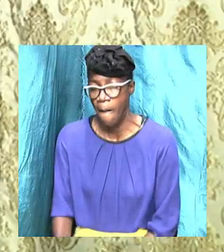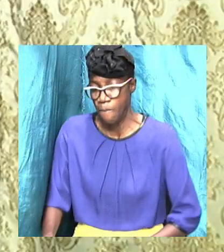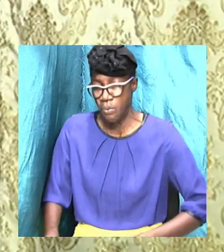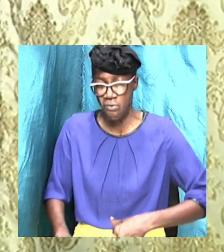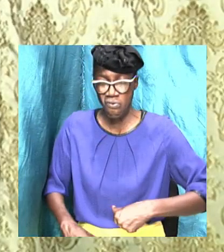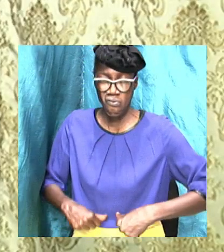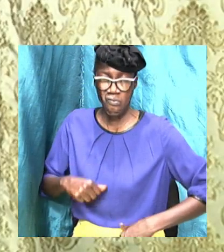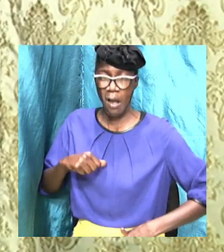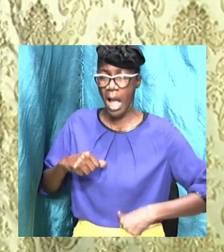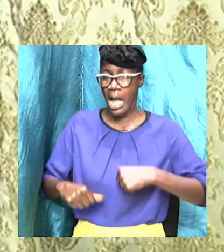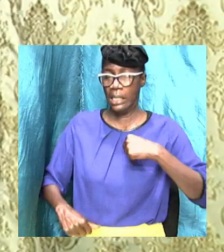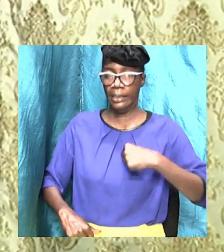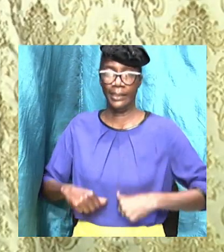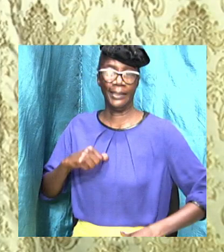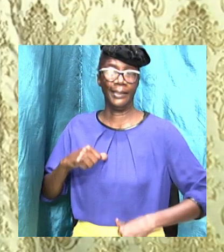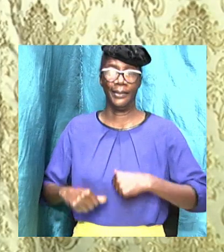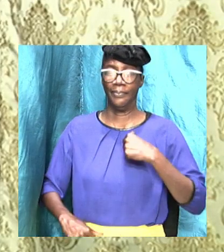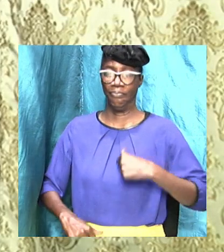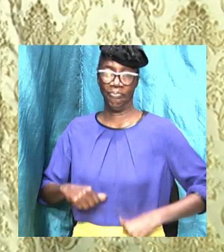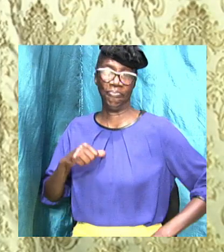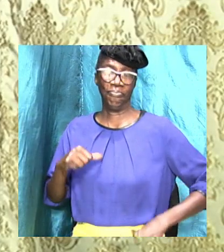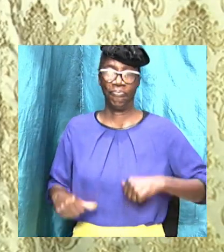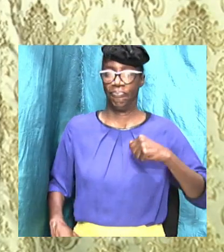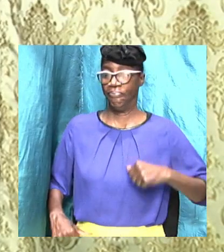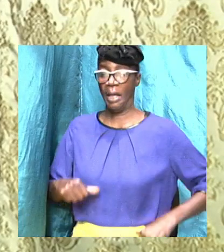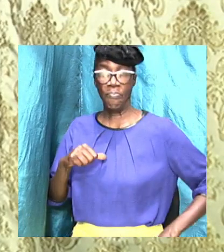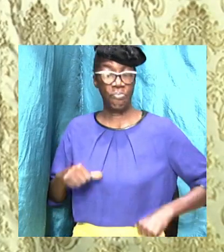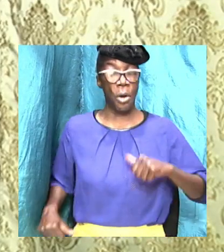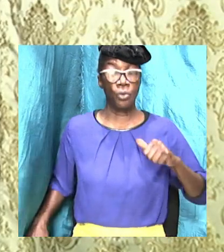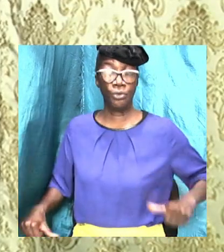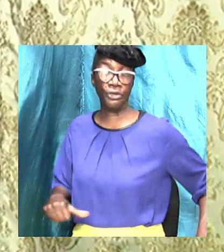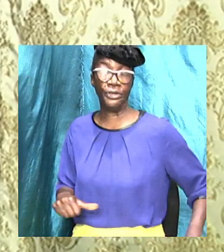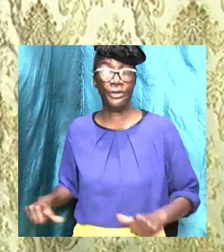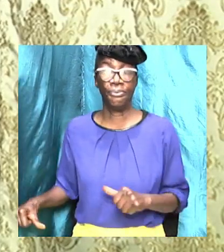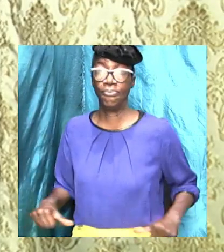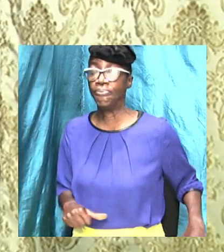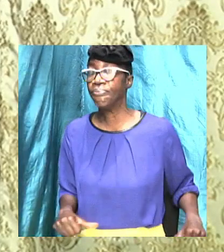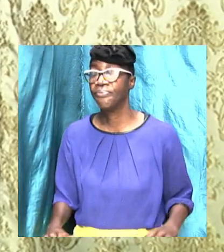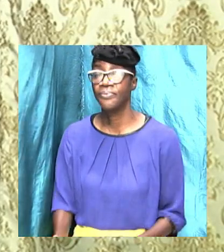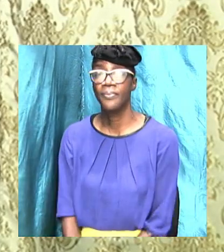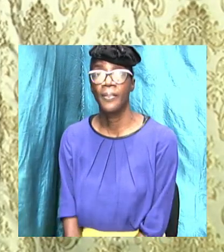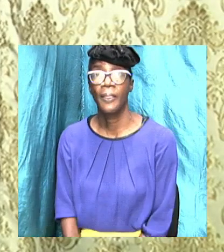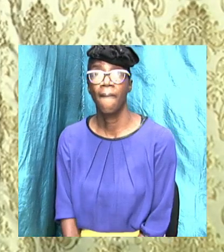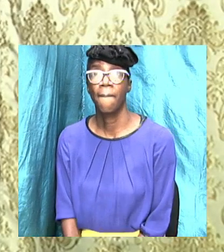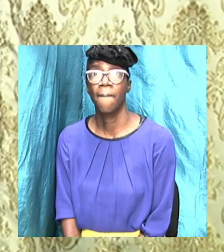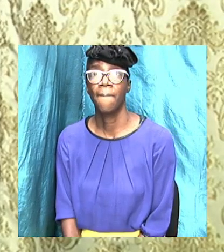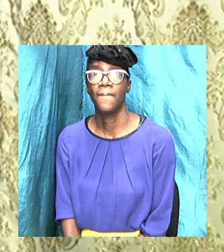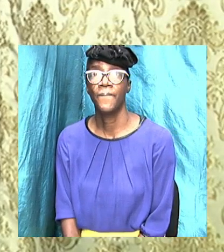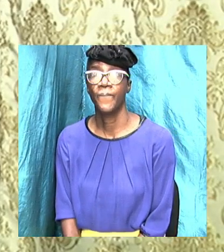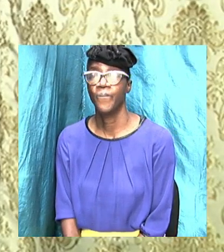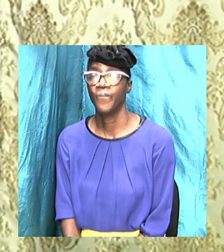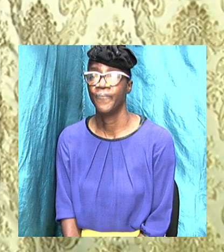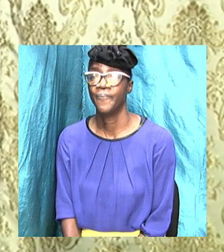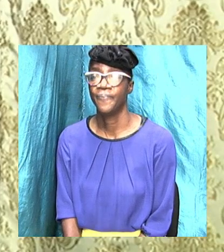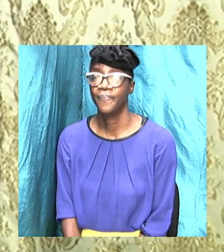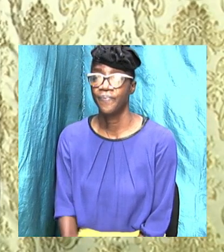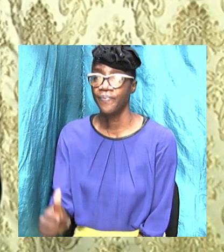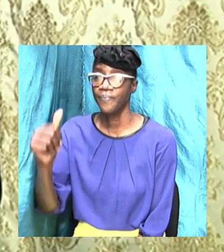pride, lead to boasting. And that is why when you go back now, amen, to the book of